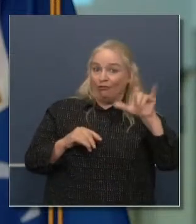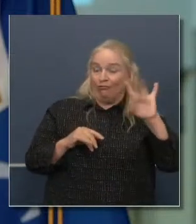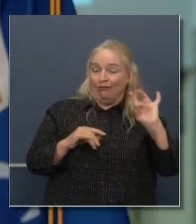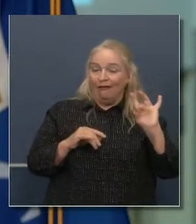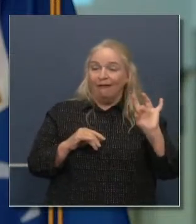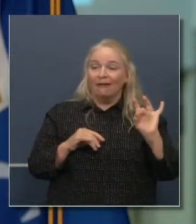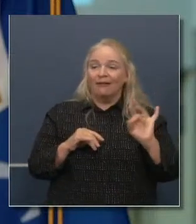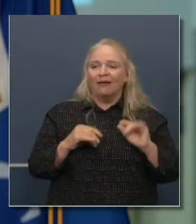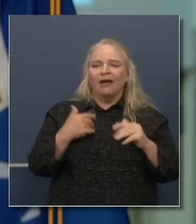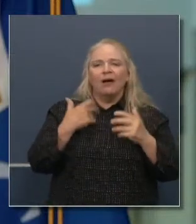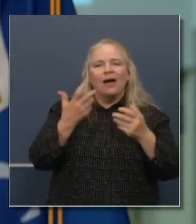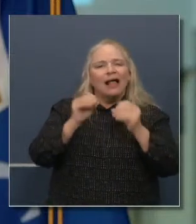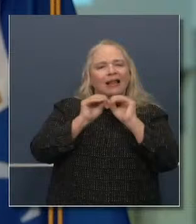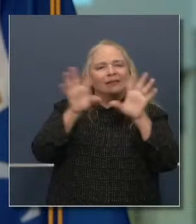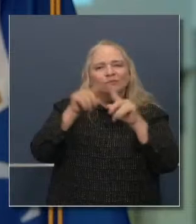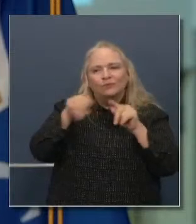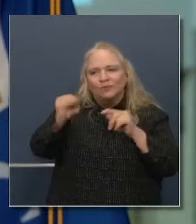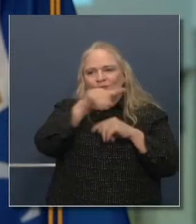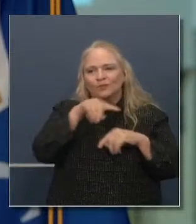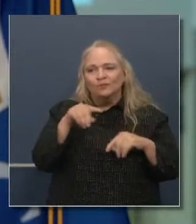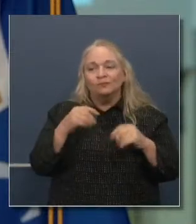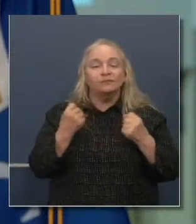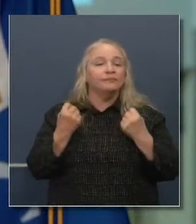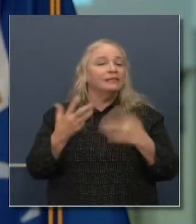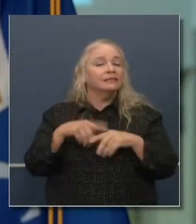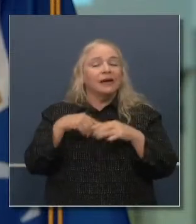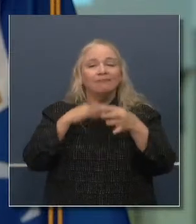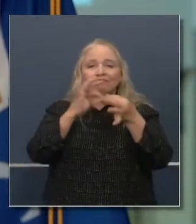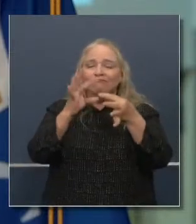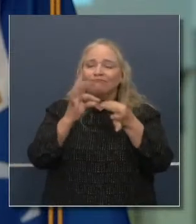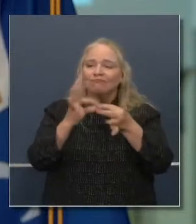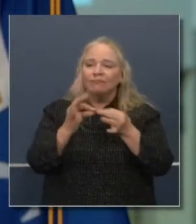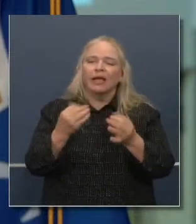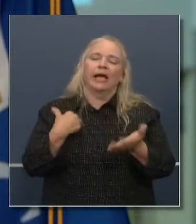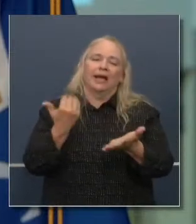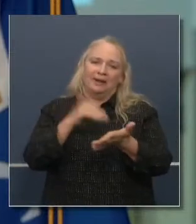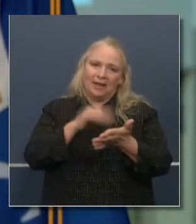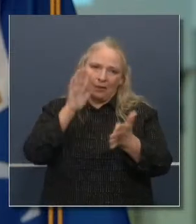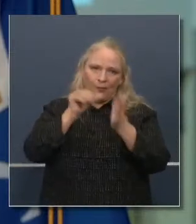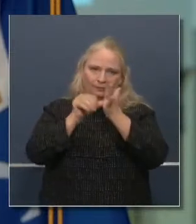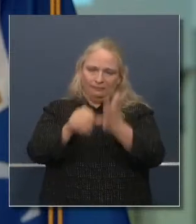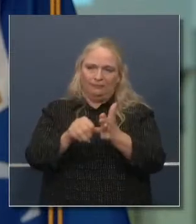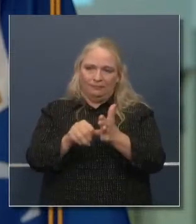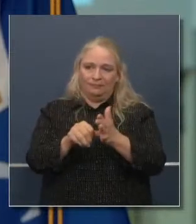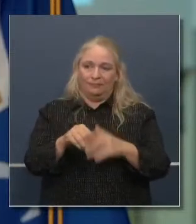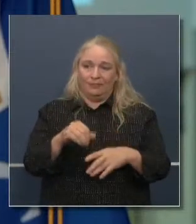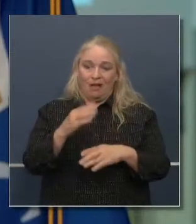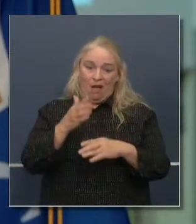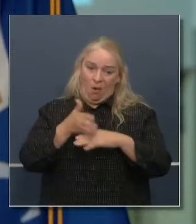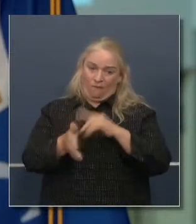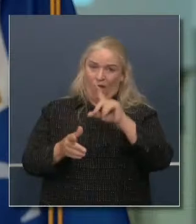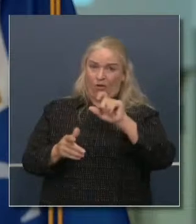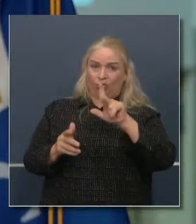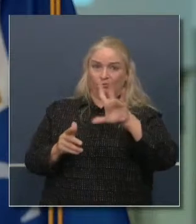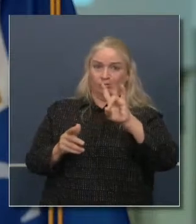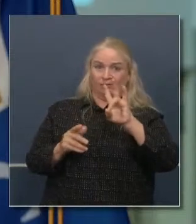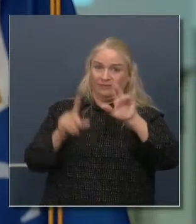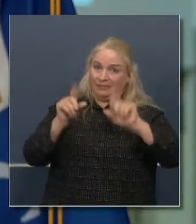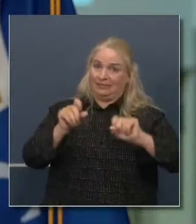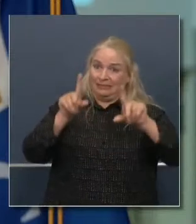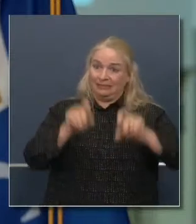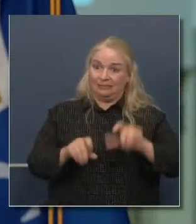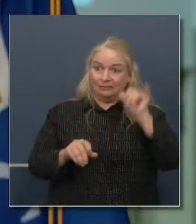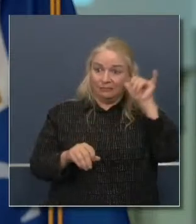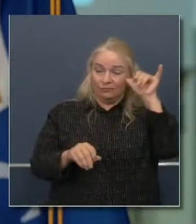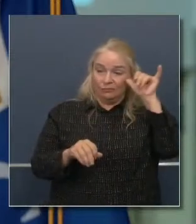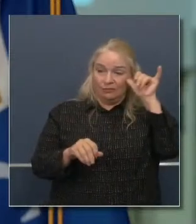clear on many, many occasions. I'll do it again today. Even 137,000 tests is inadequate to